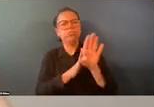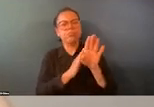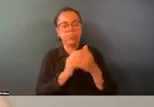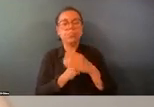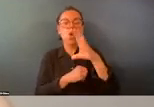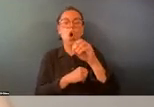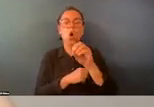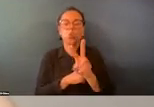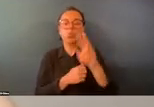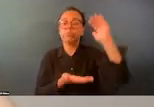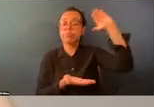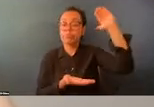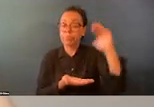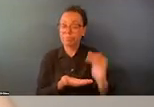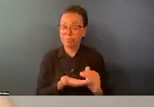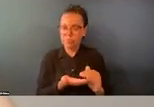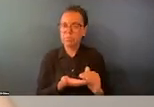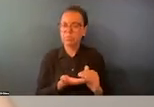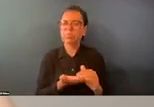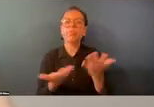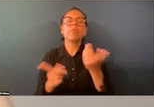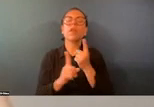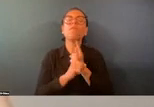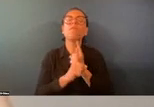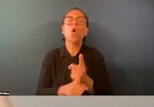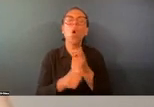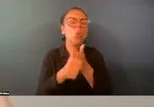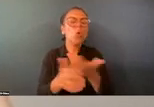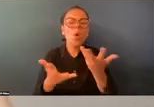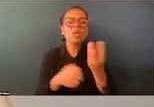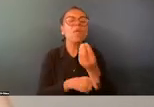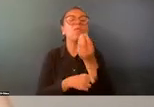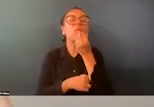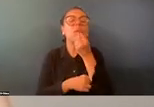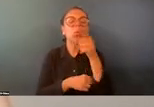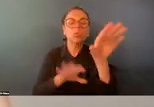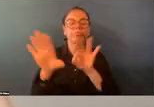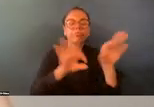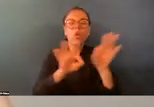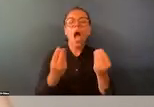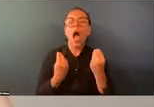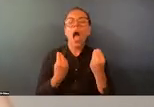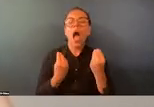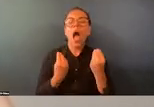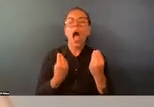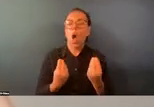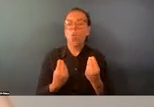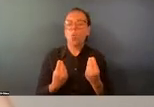change emissions, show how their food choices can affect the environment and